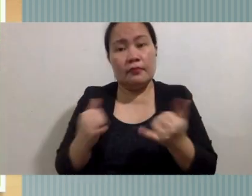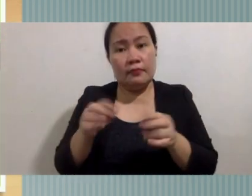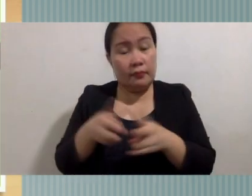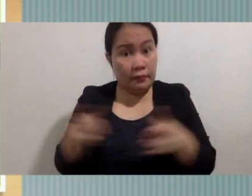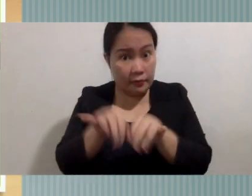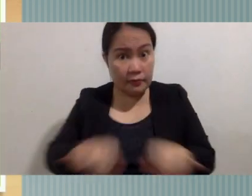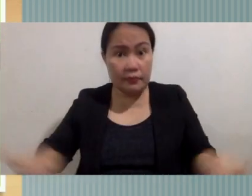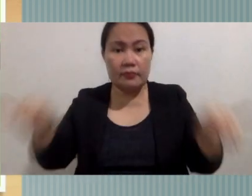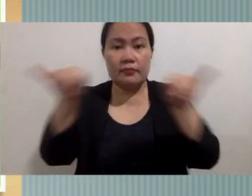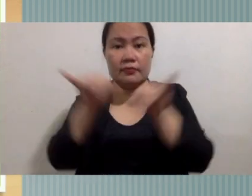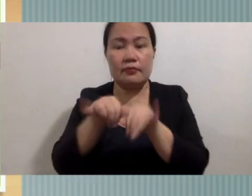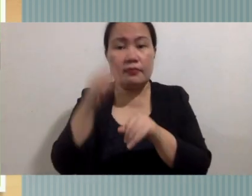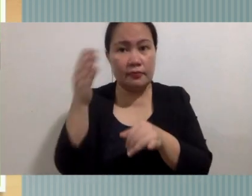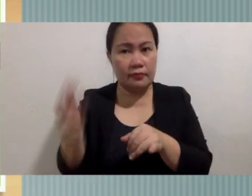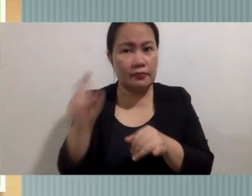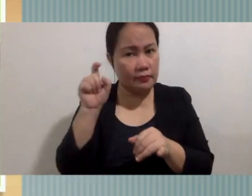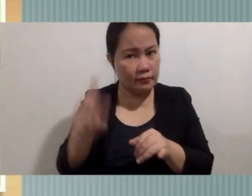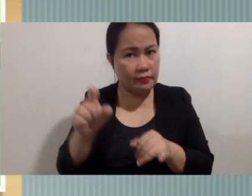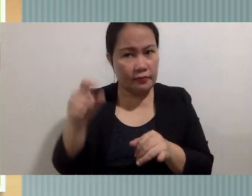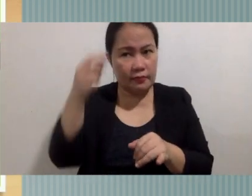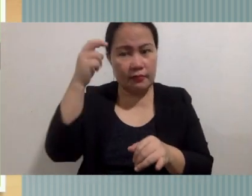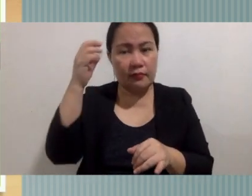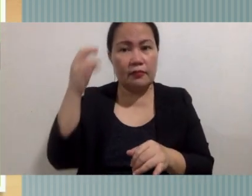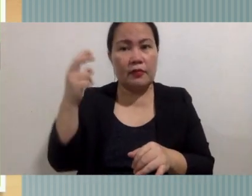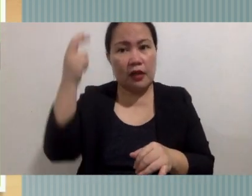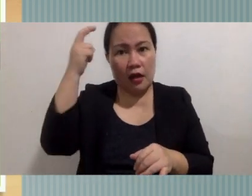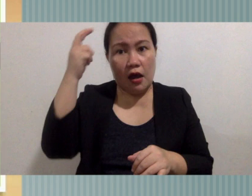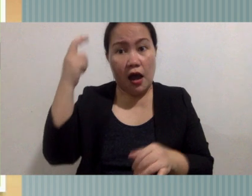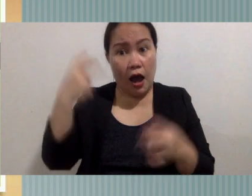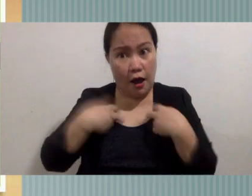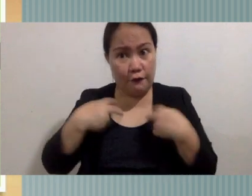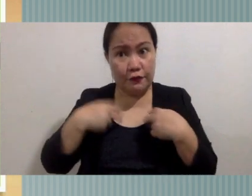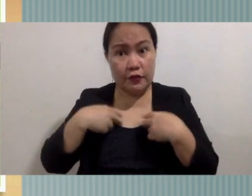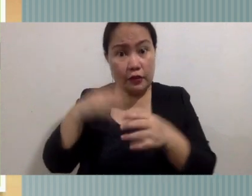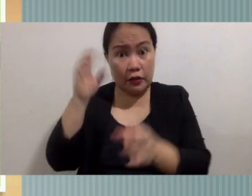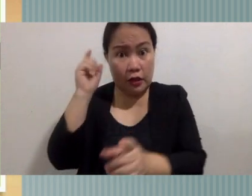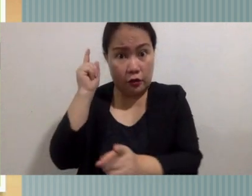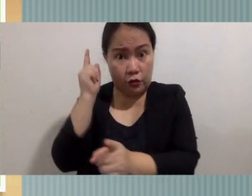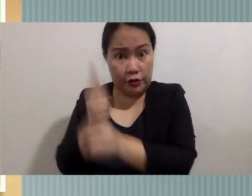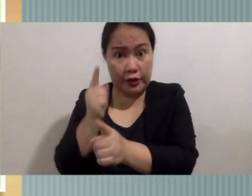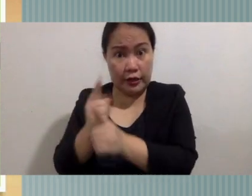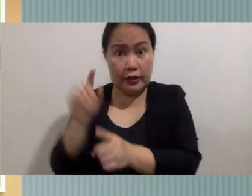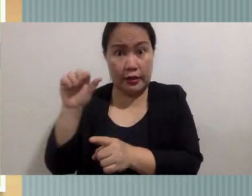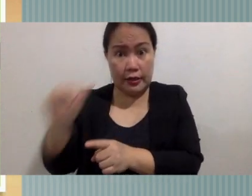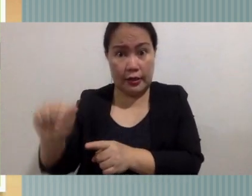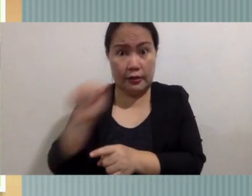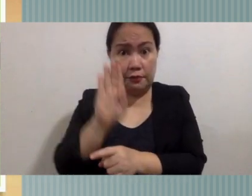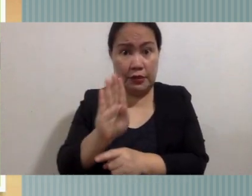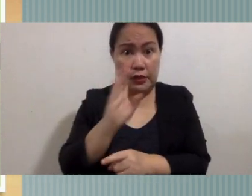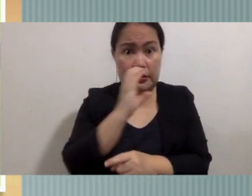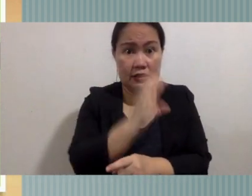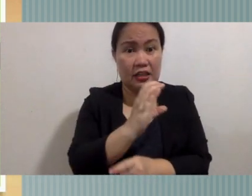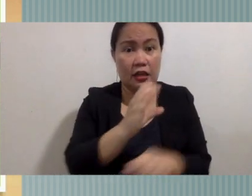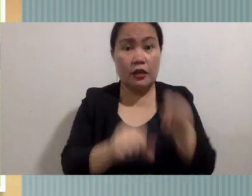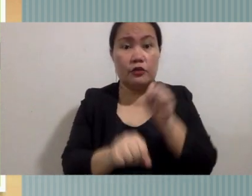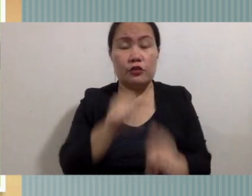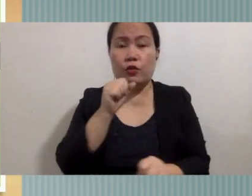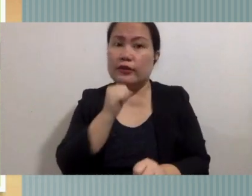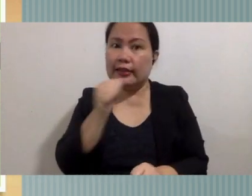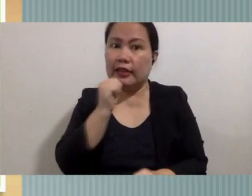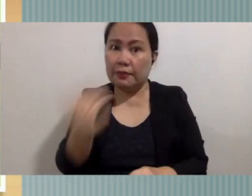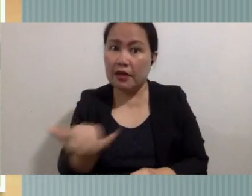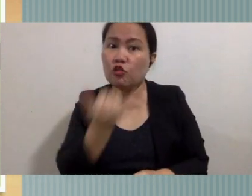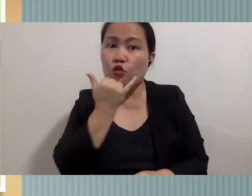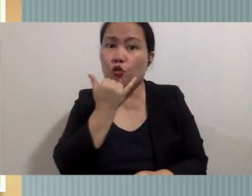4. Now, it is very important that you must have the correct values of a, b, and c para